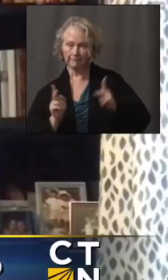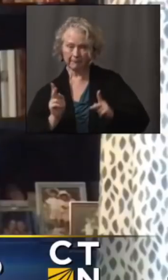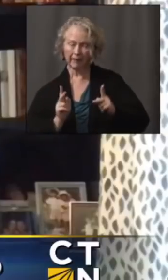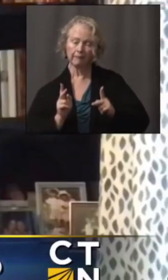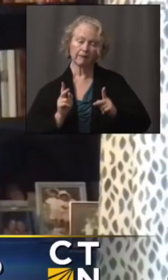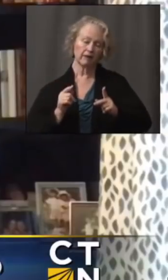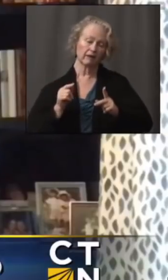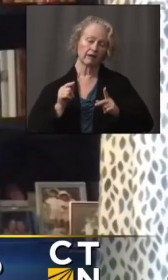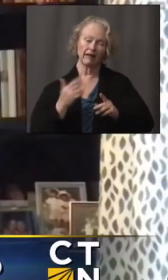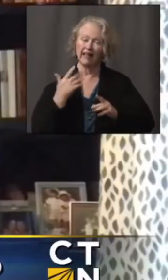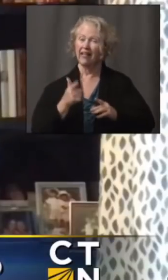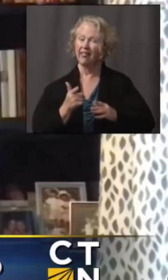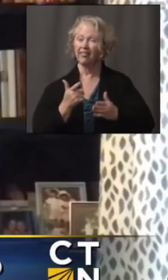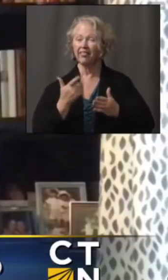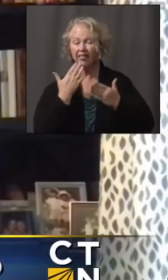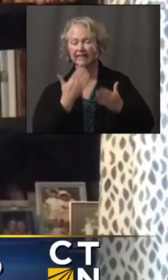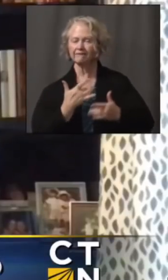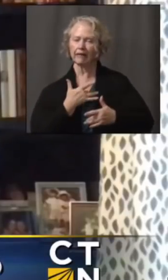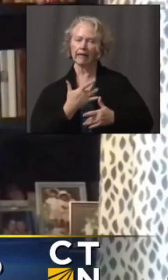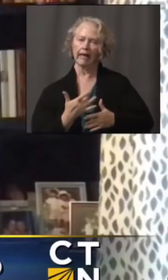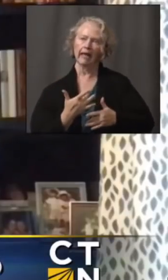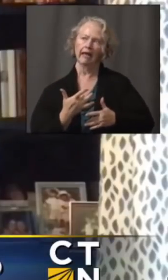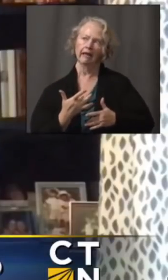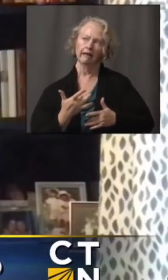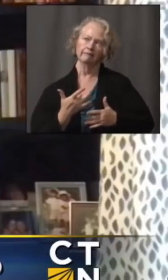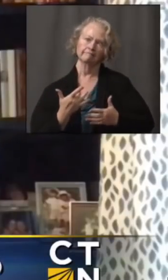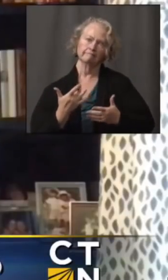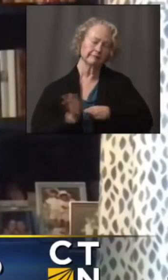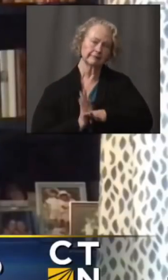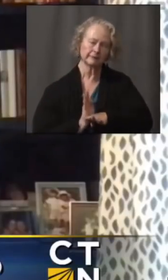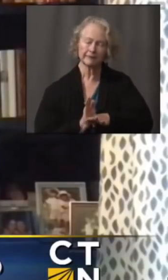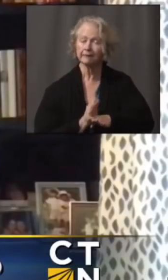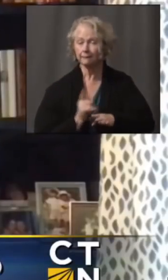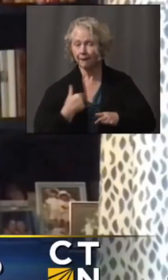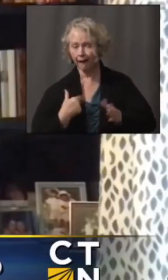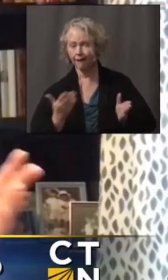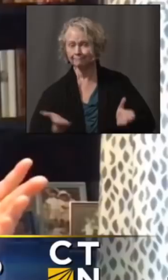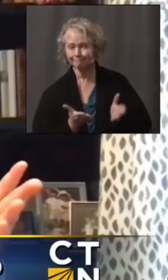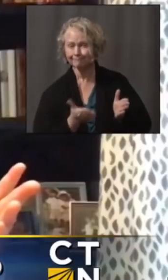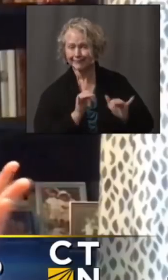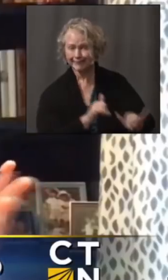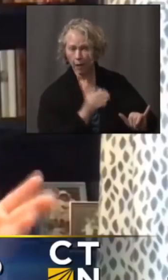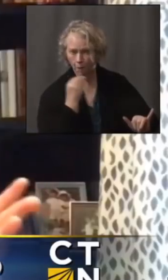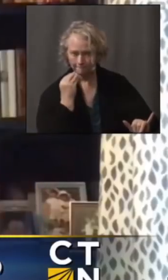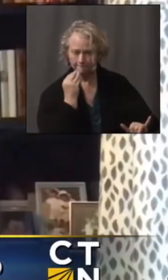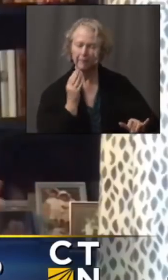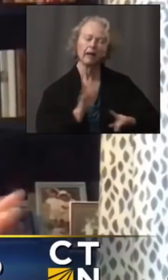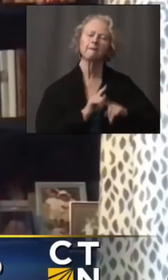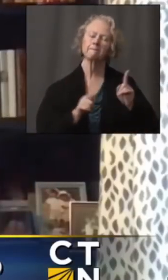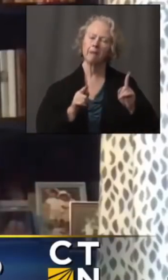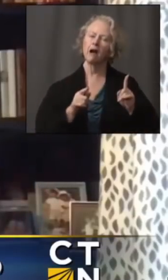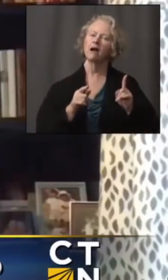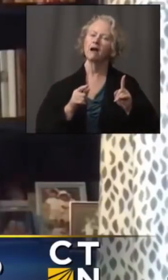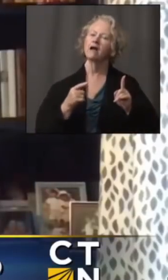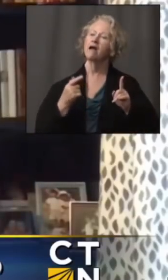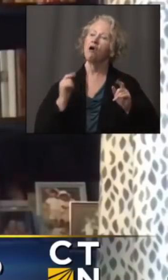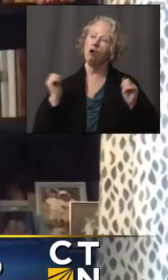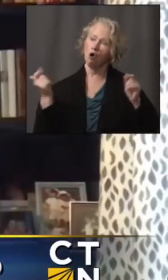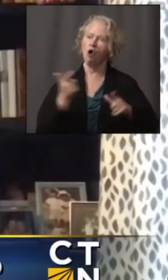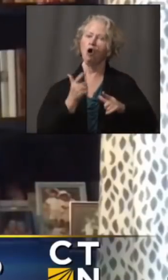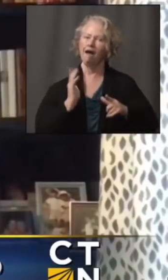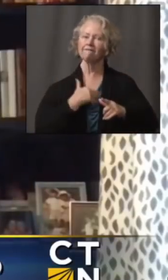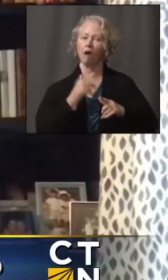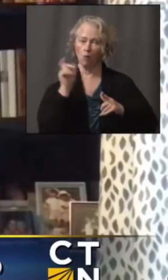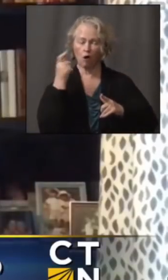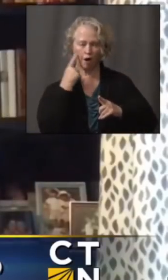Thanksgiving is a heavy travel season, although it's a good time to stay home. I think we're going to have a clear declaration from all the governors about